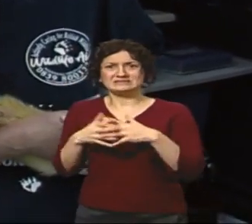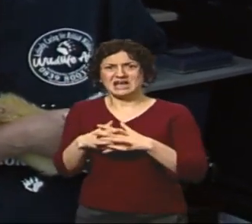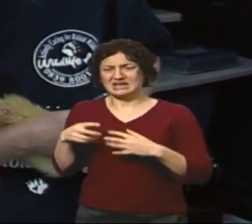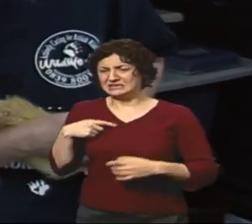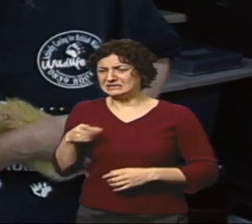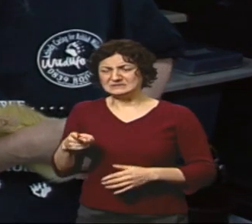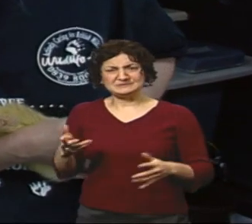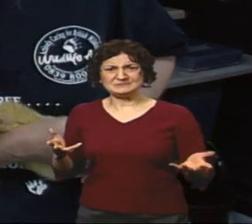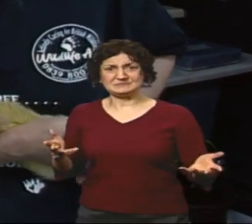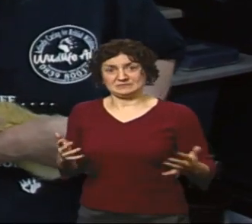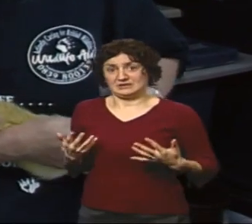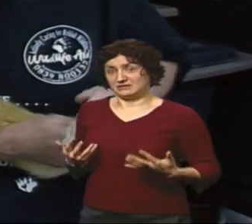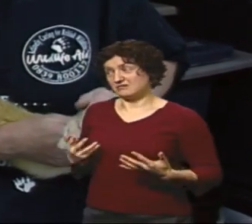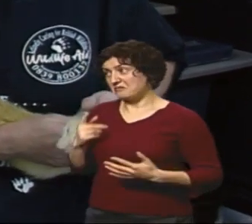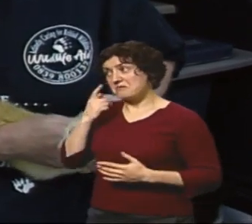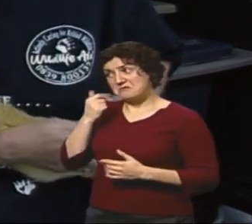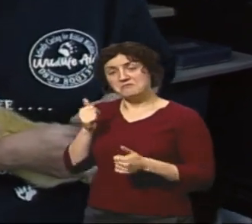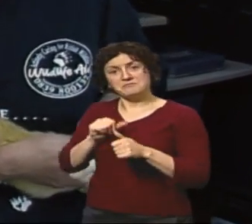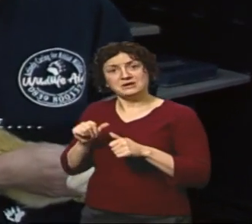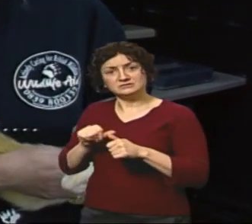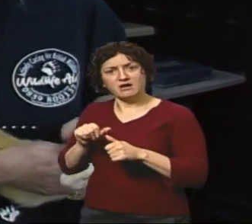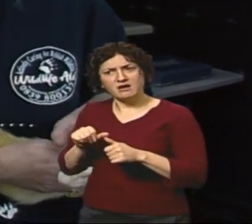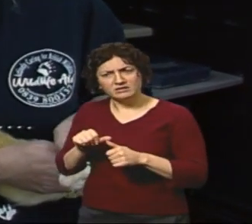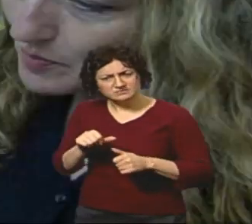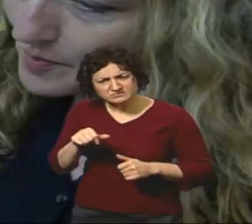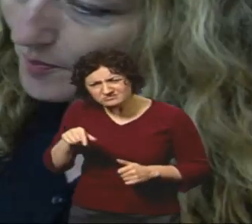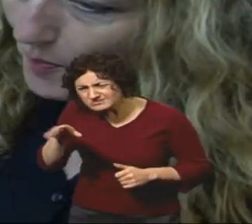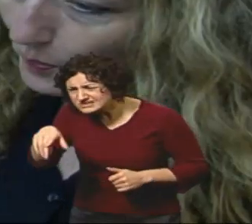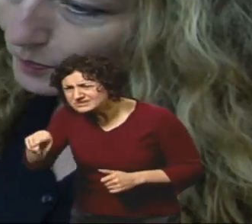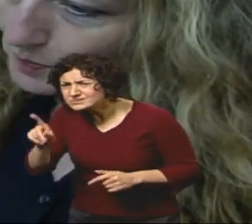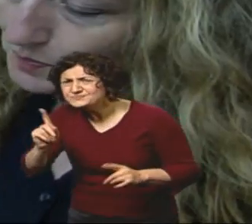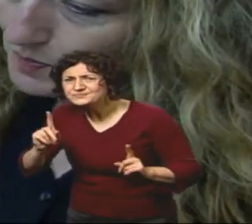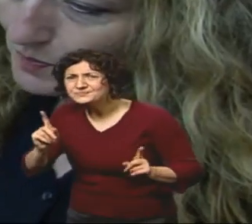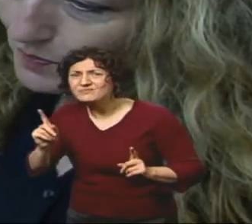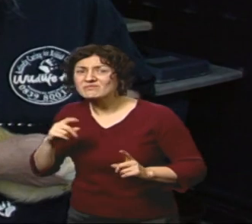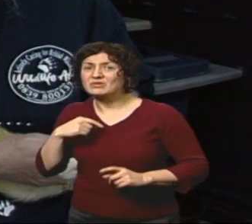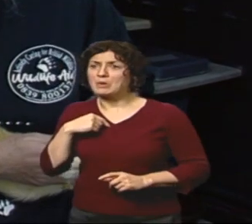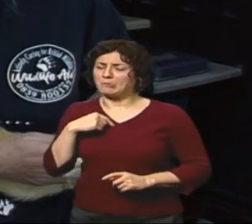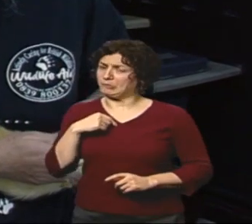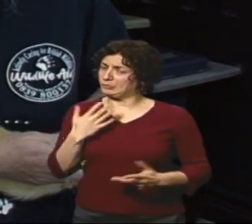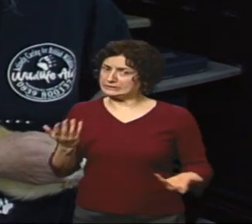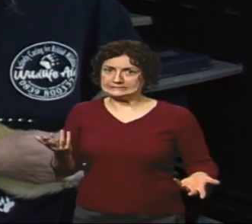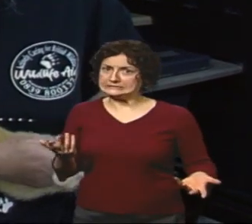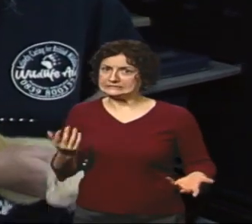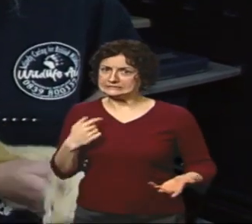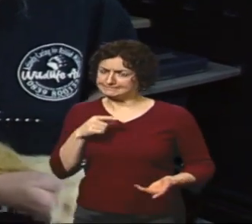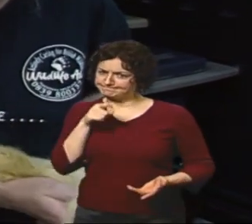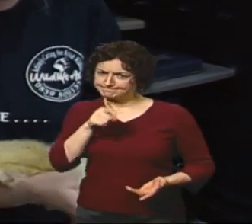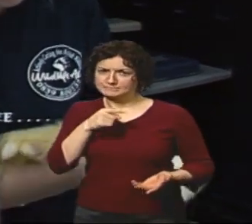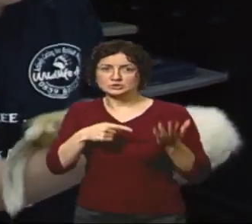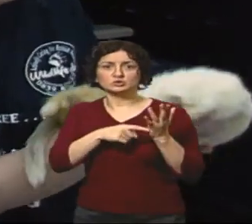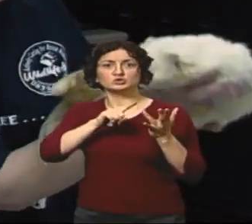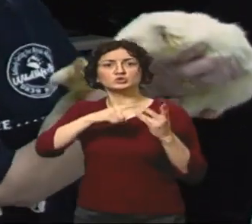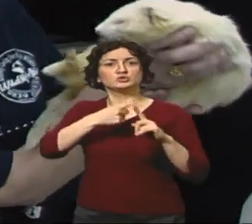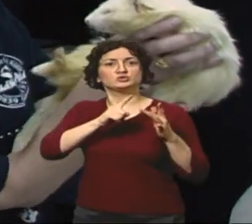aren't you? Oh, what's wrong with him then? Don't know. We thought it was toxic poisoning first of all. Yeah. But